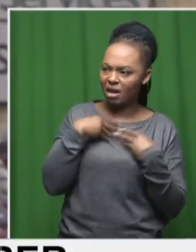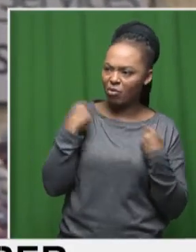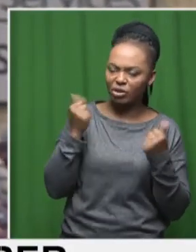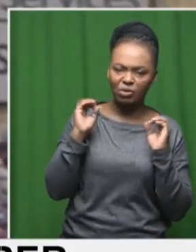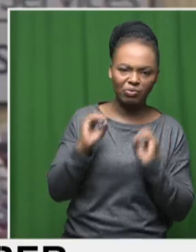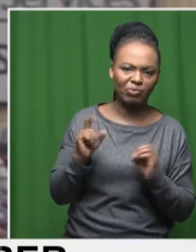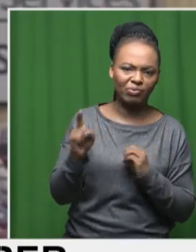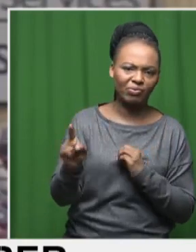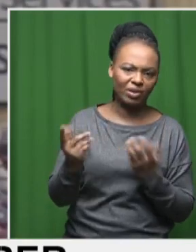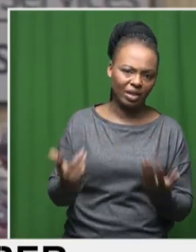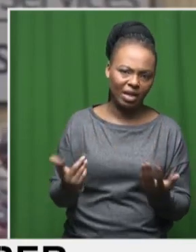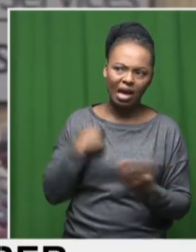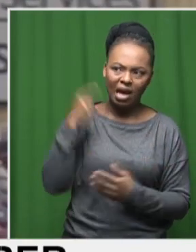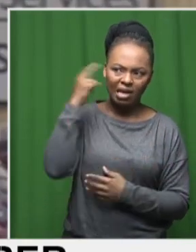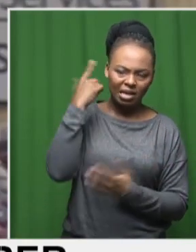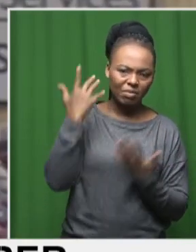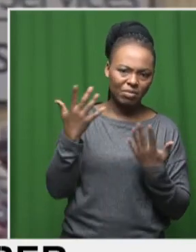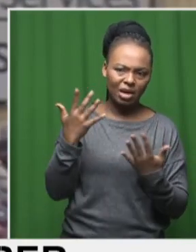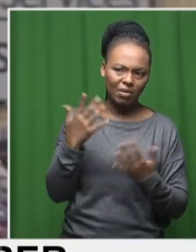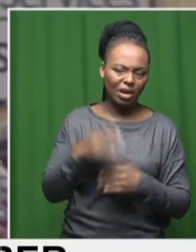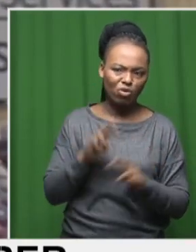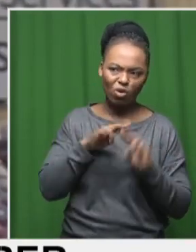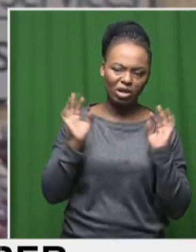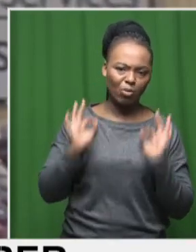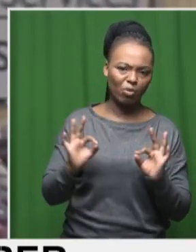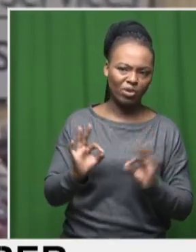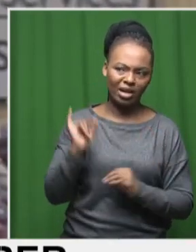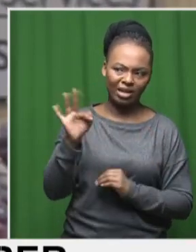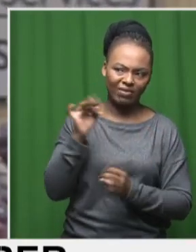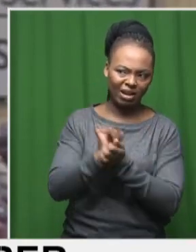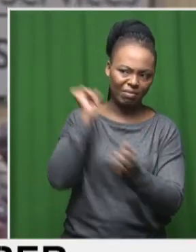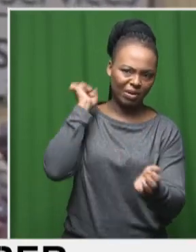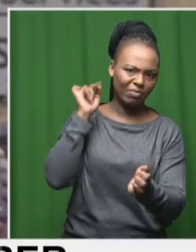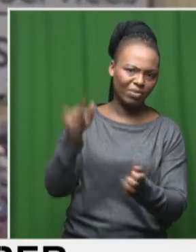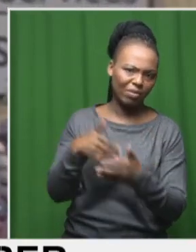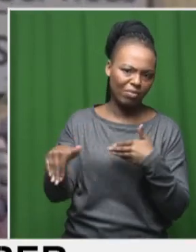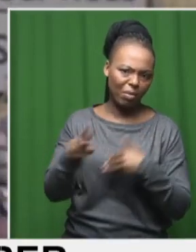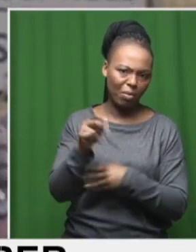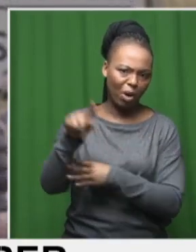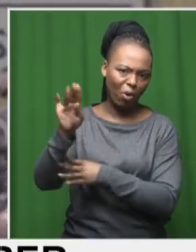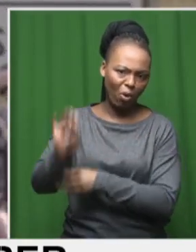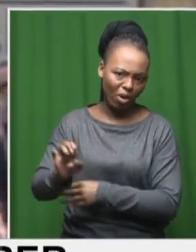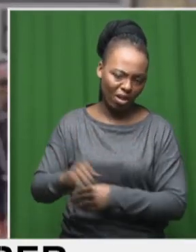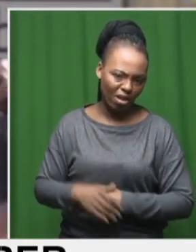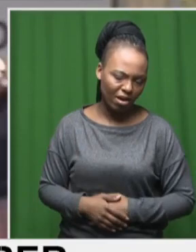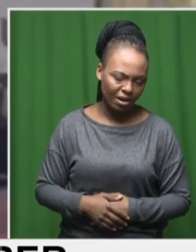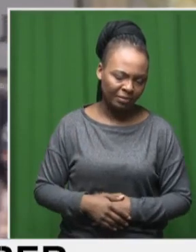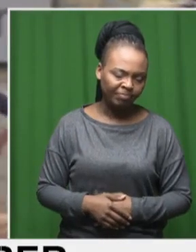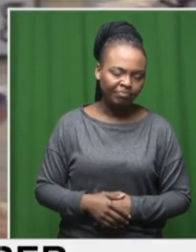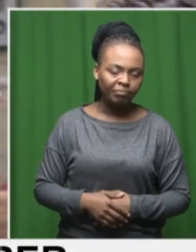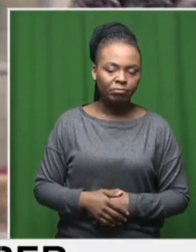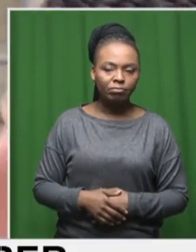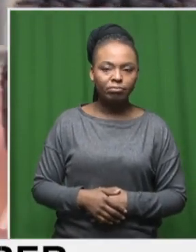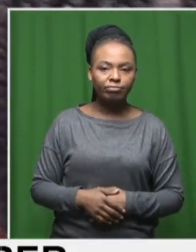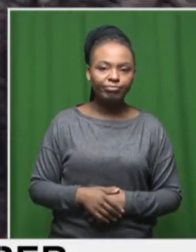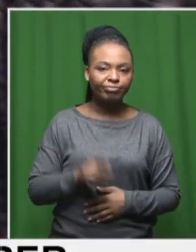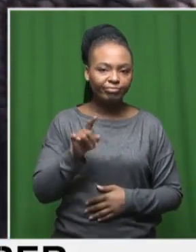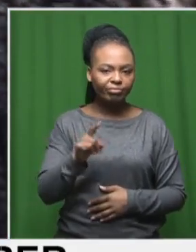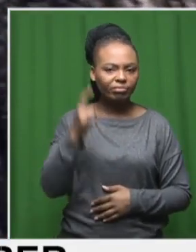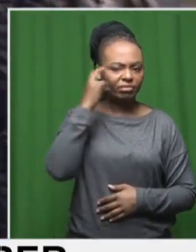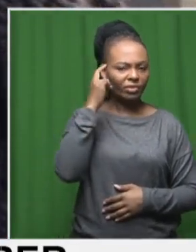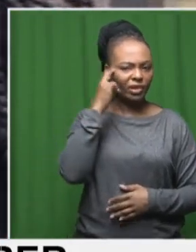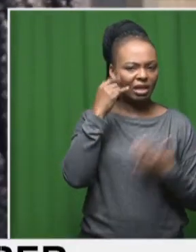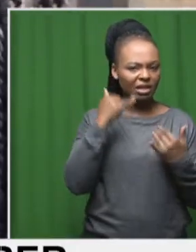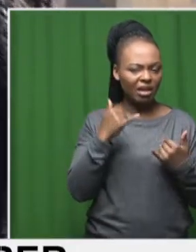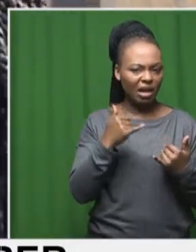reason, we think it would be totally inappropriate for him at this stage to get parole. do you think has demonstrated that? You've already spoken about